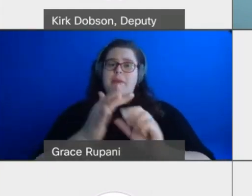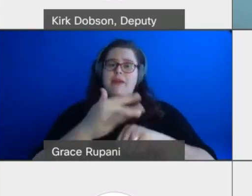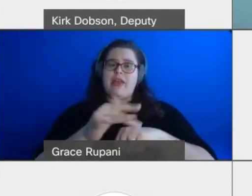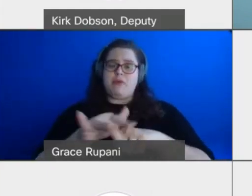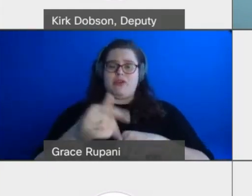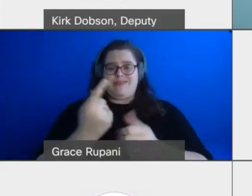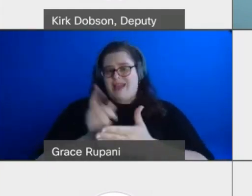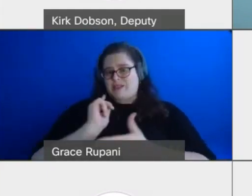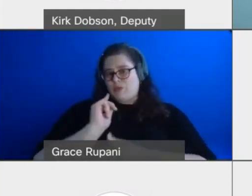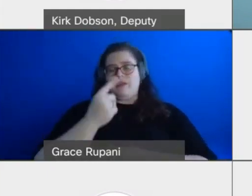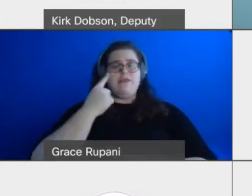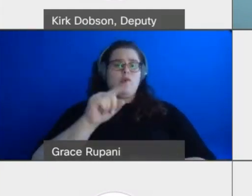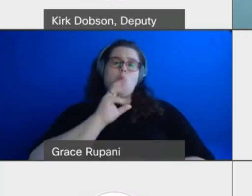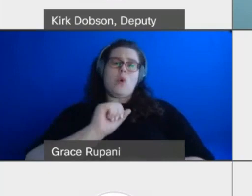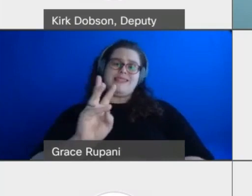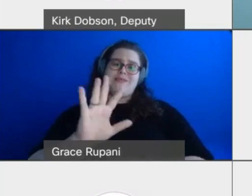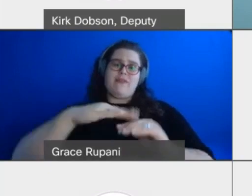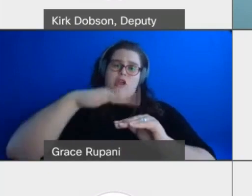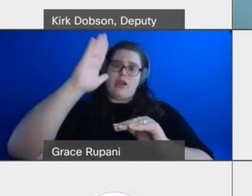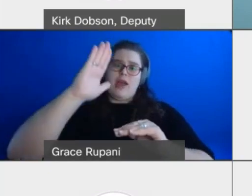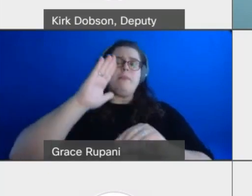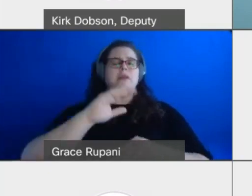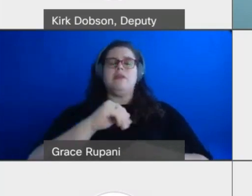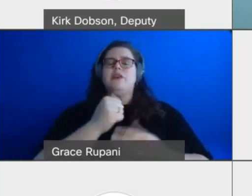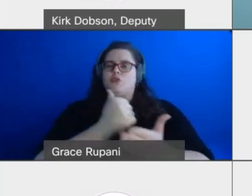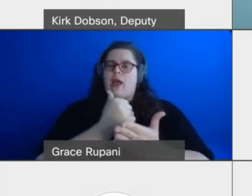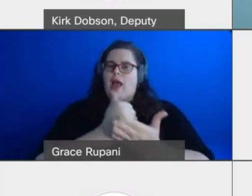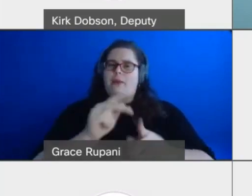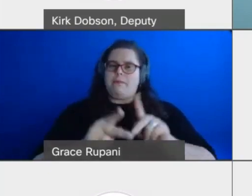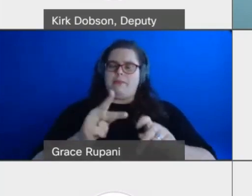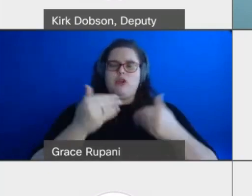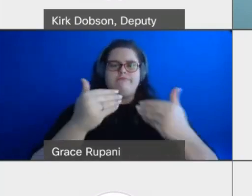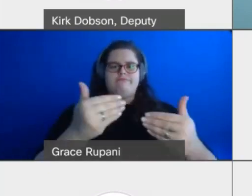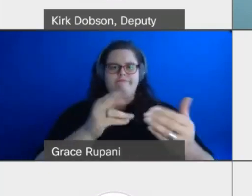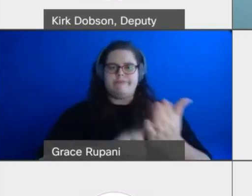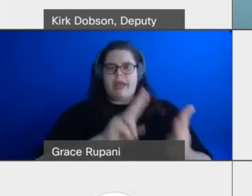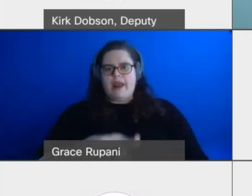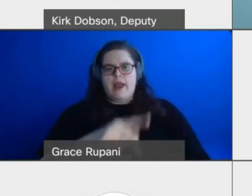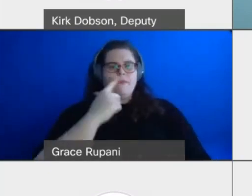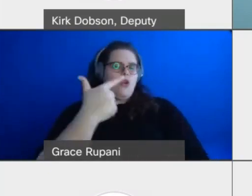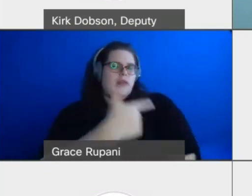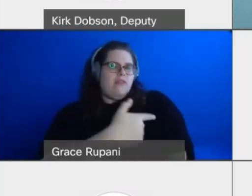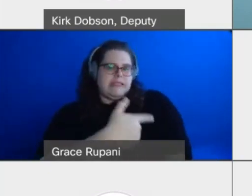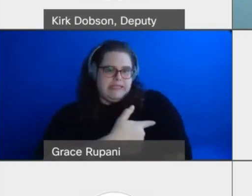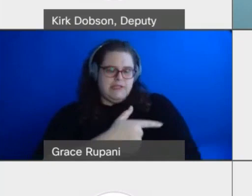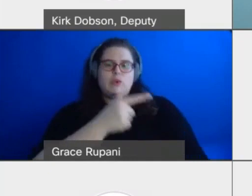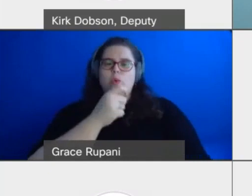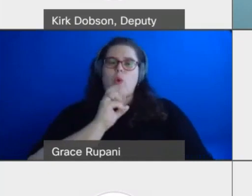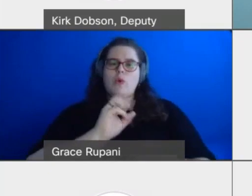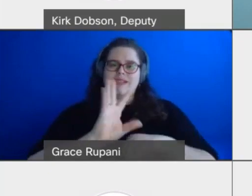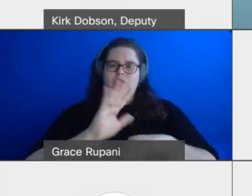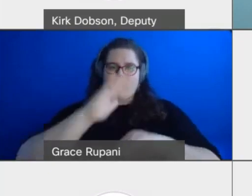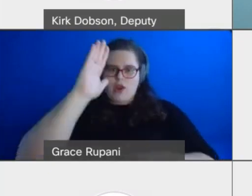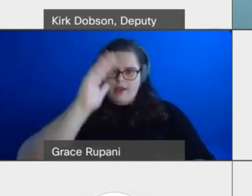with registering. And we'll be following up to monitor sort of, who